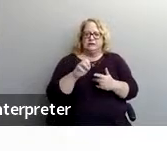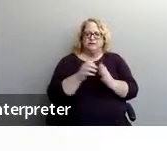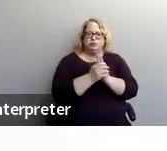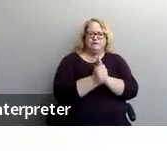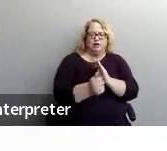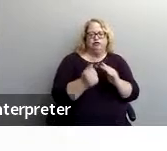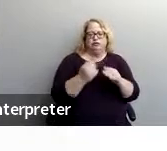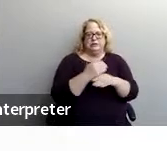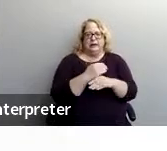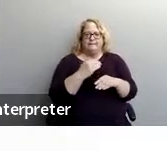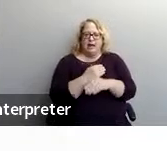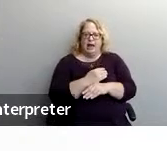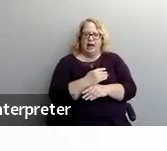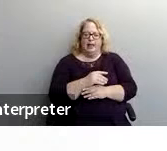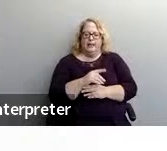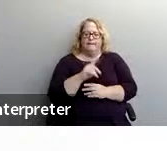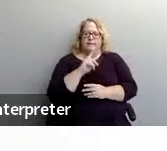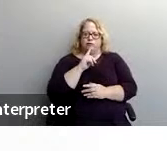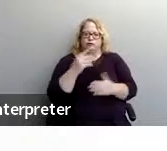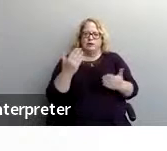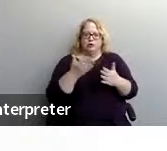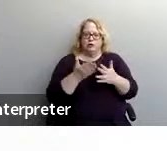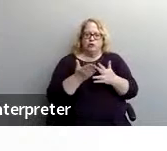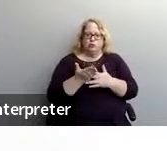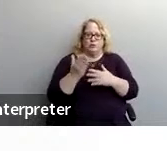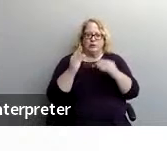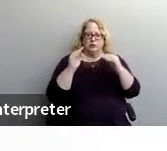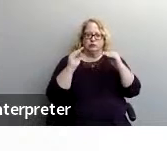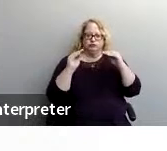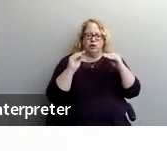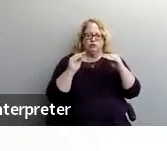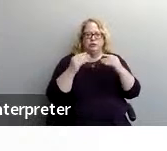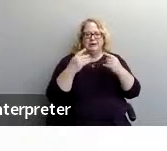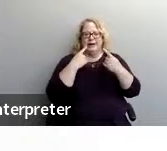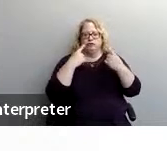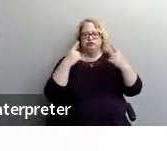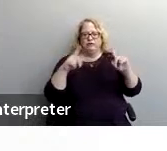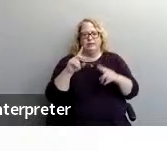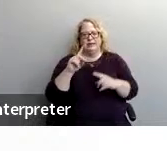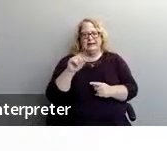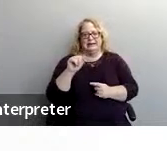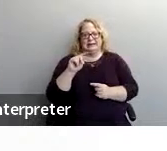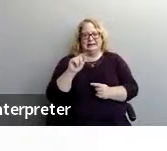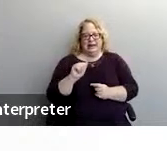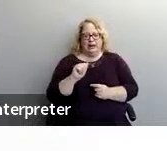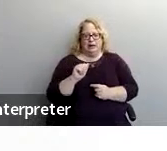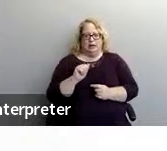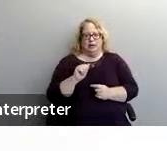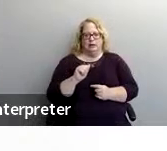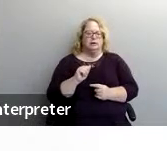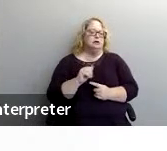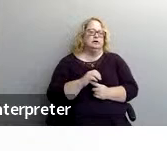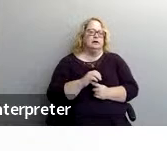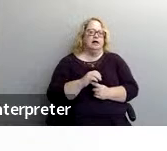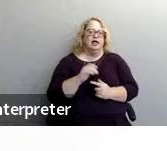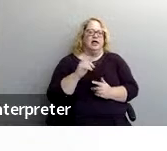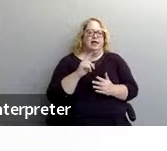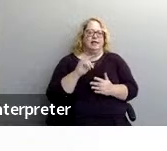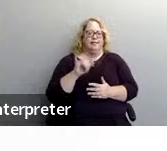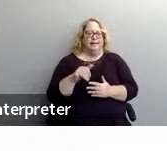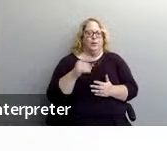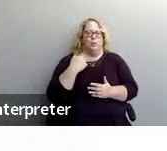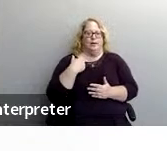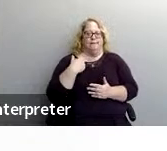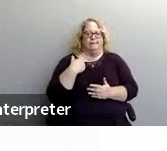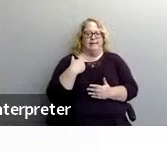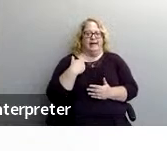in math, and ensuring here that through instructional audits and achievement data, and through the models of instruction, that we have what we need to ensure